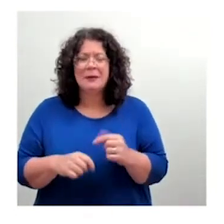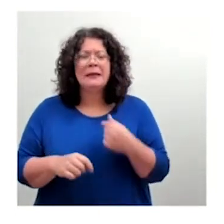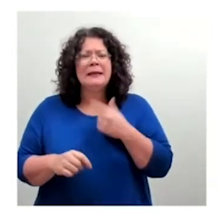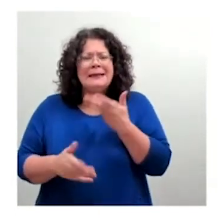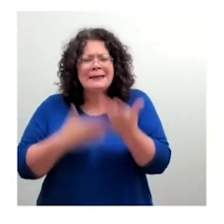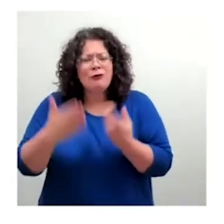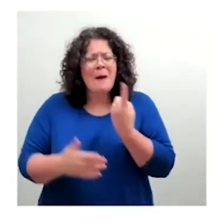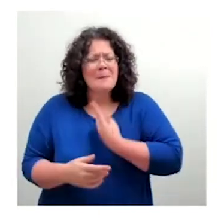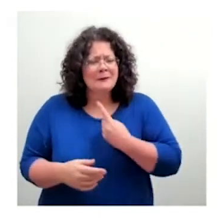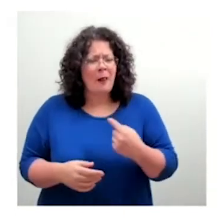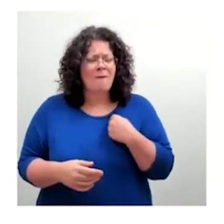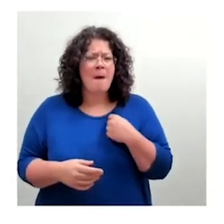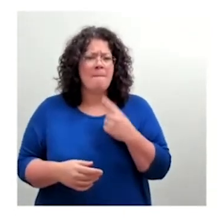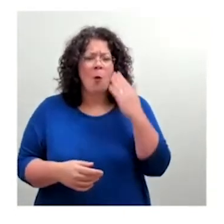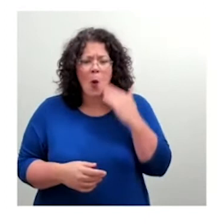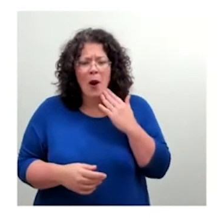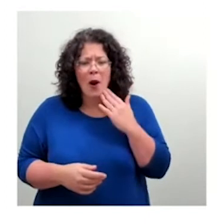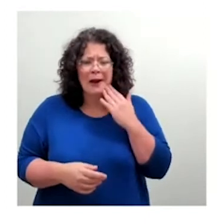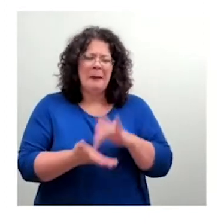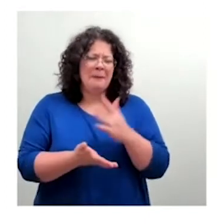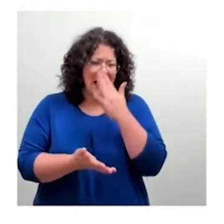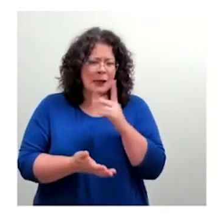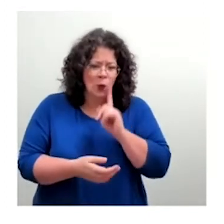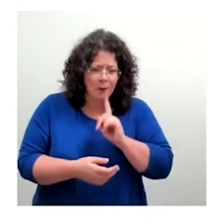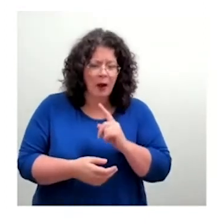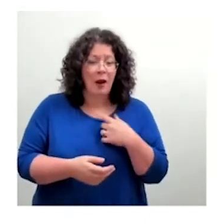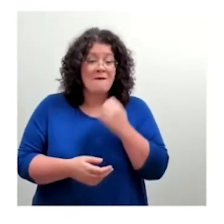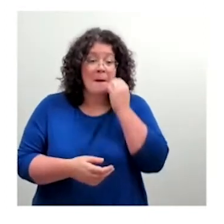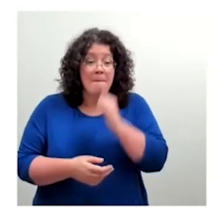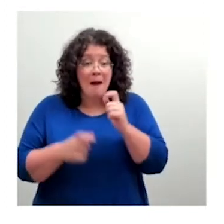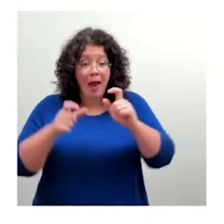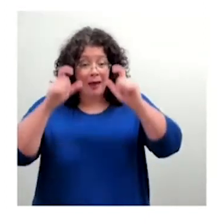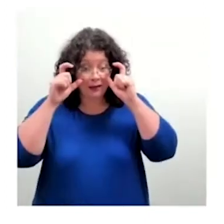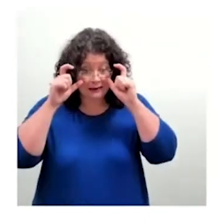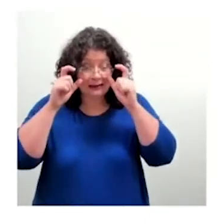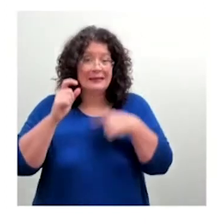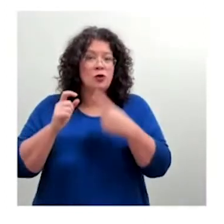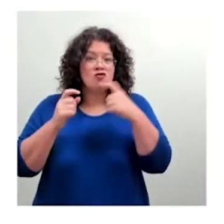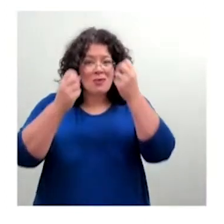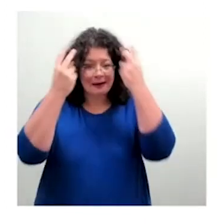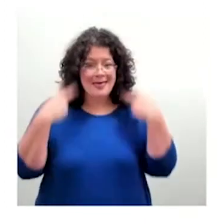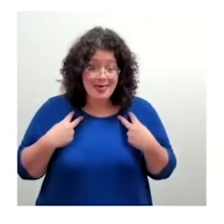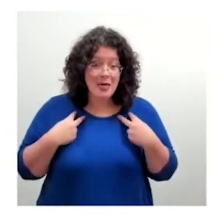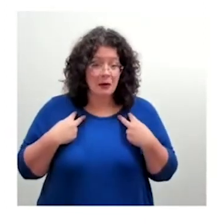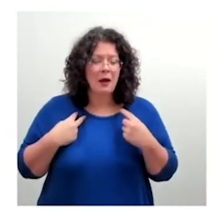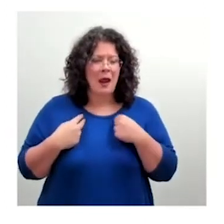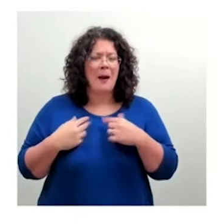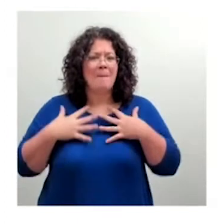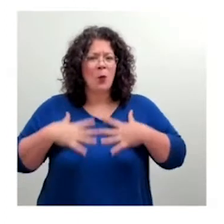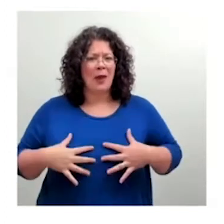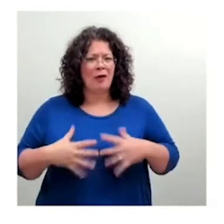hair, and I'm wearing a teal coloured V-neck jumper because I live in Scotland and it is really rather cold here